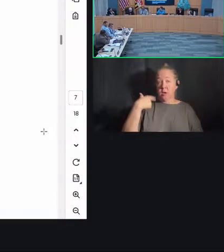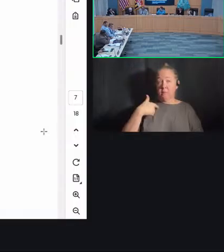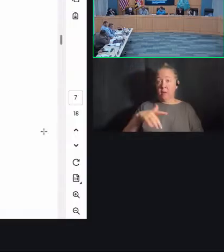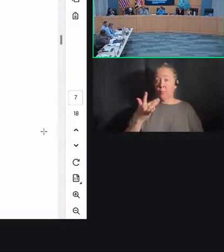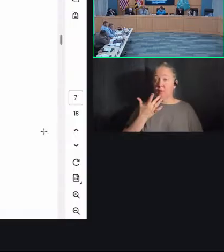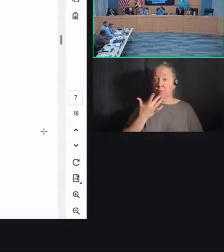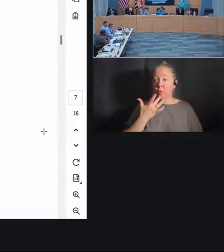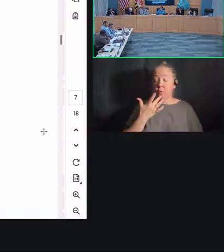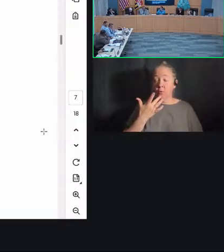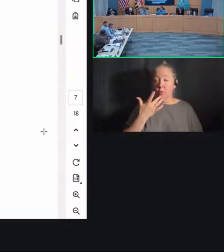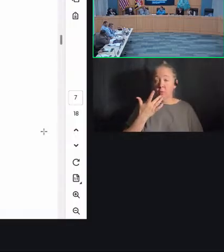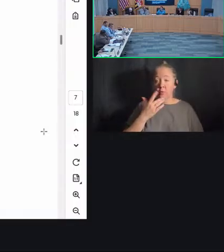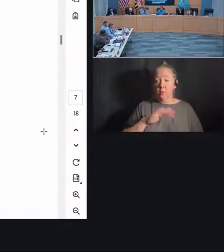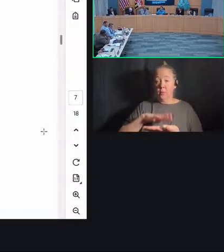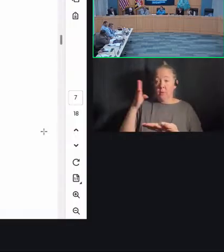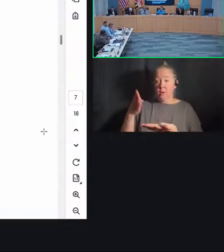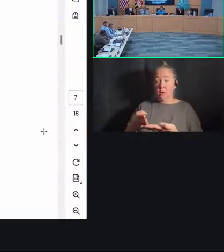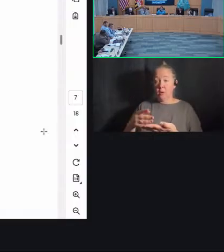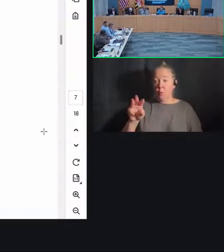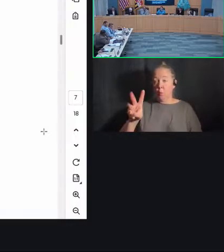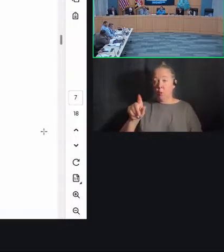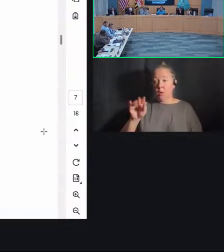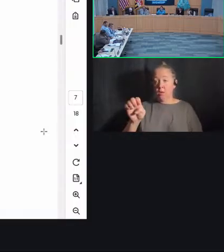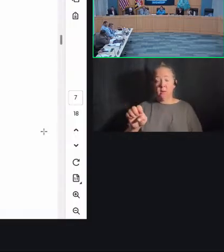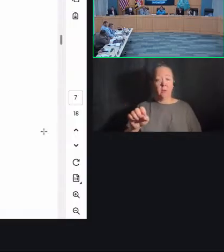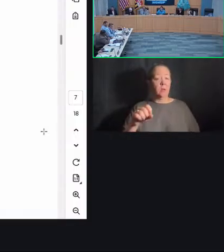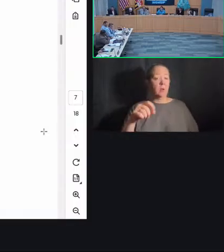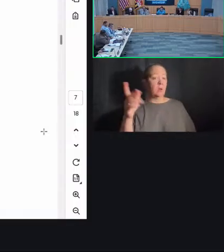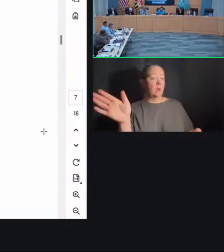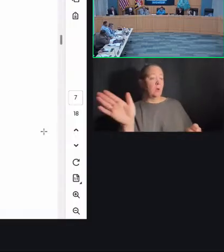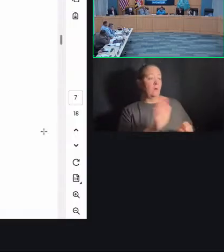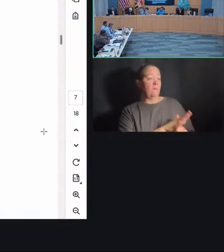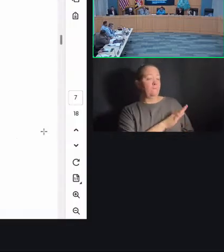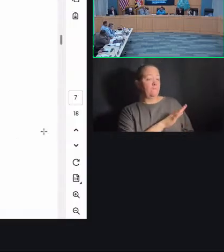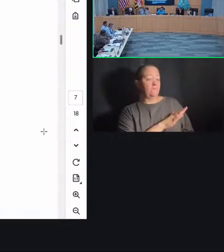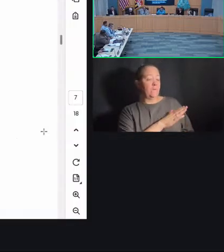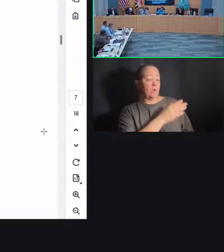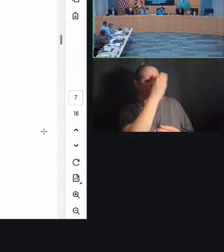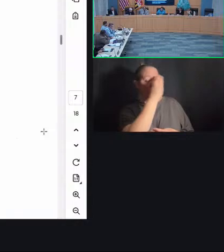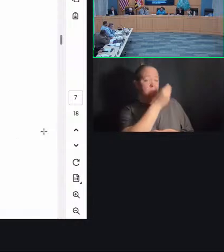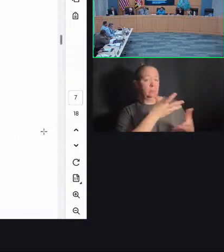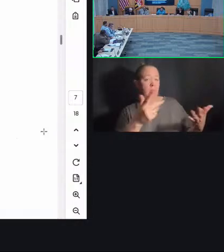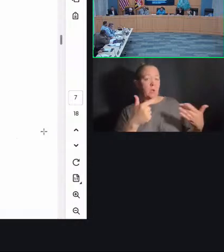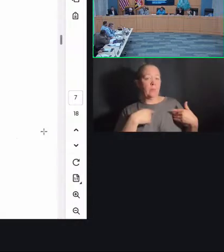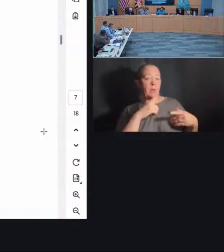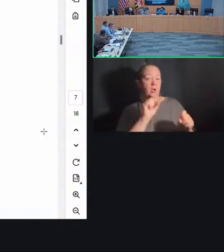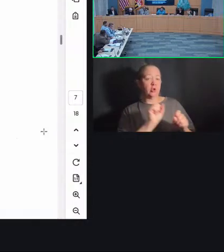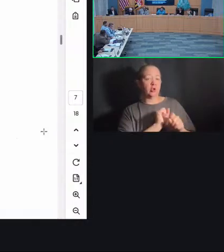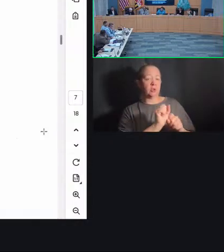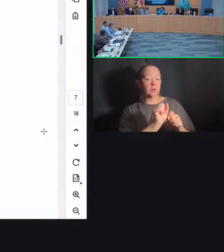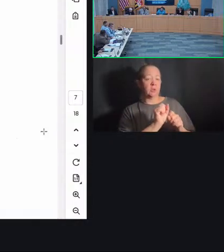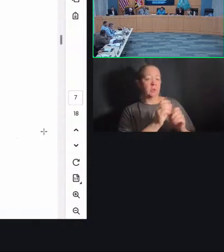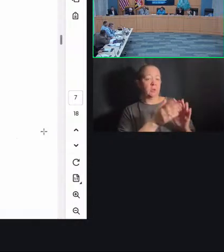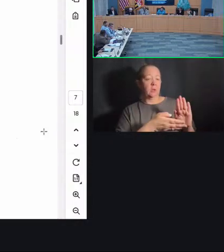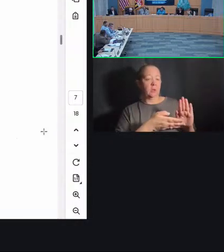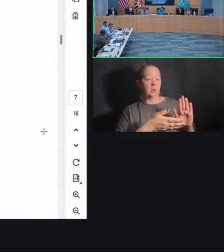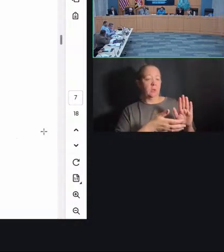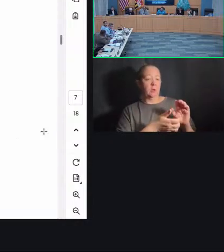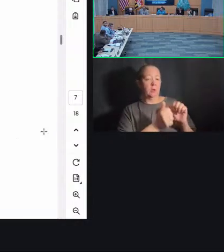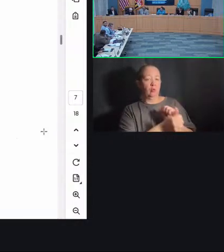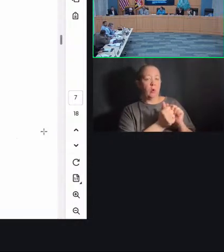full disclosure, I'm actually running for the board for MML, so if I make it on it, Your mic's not